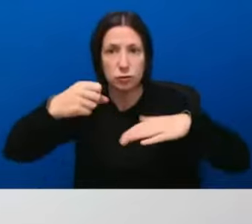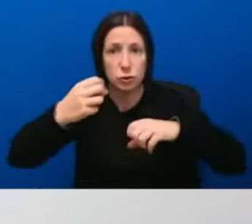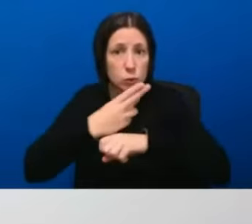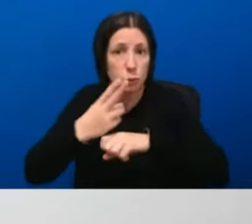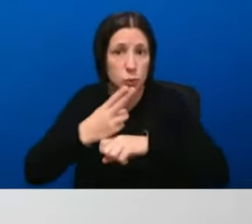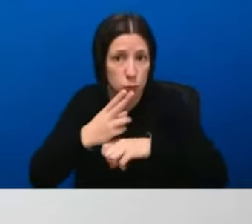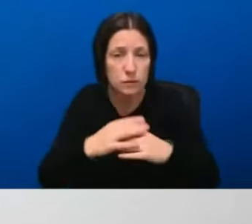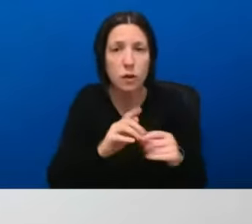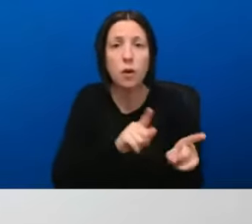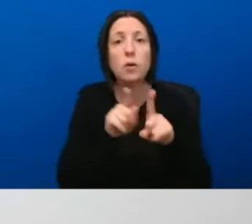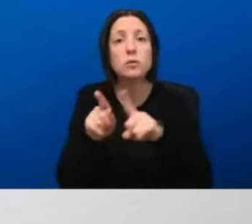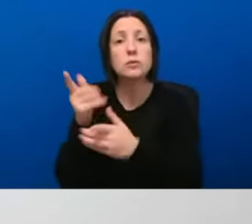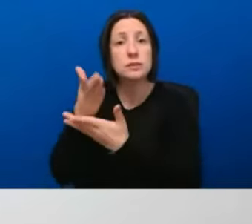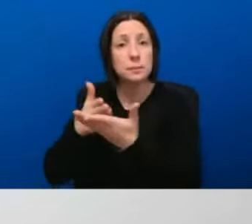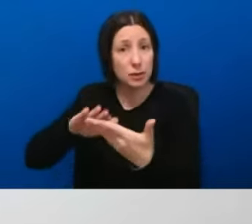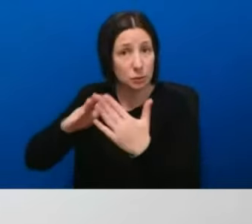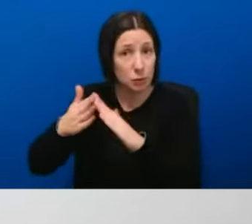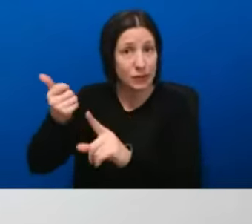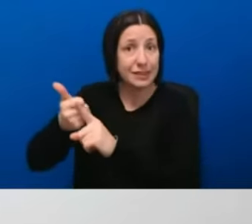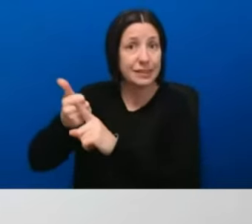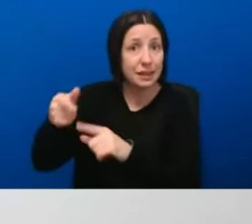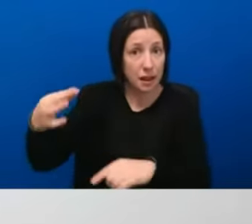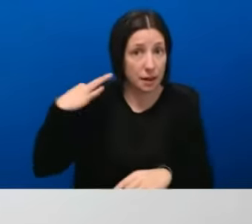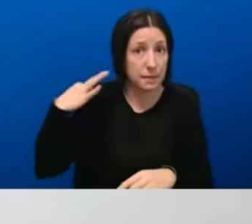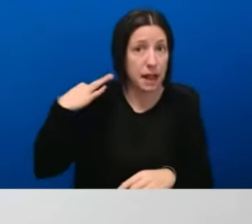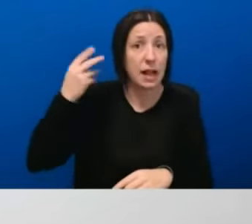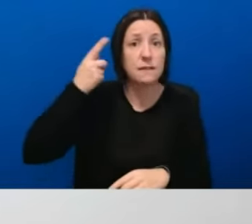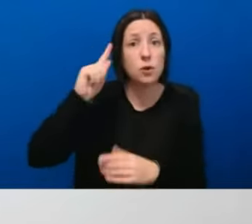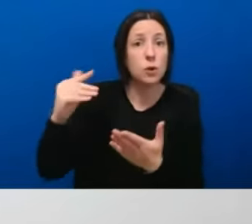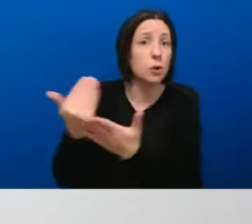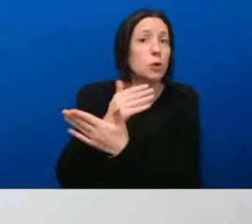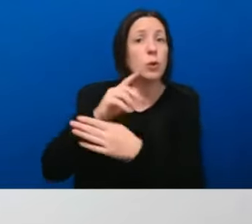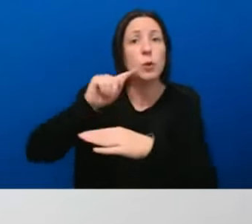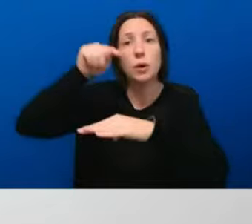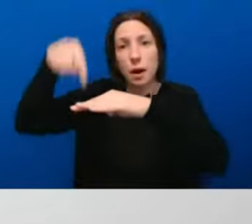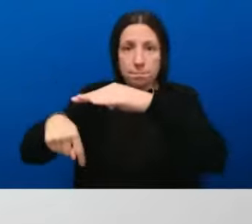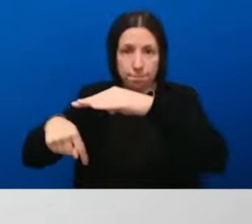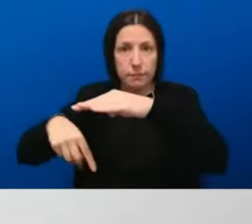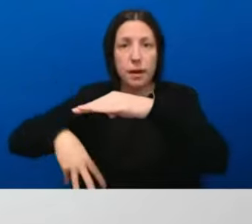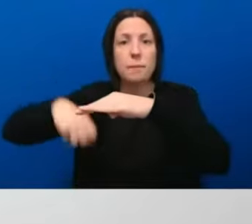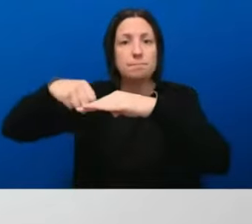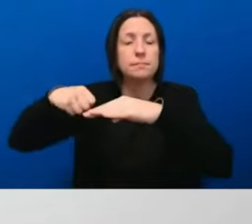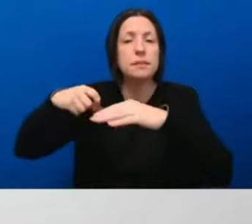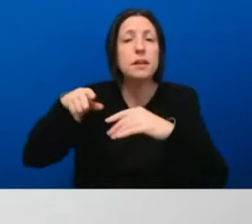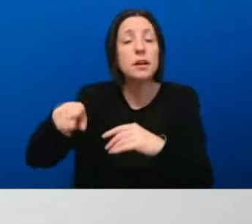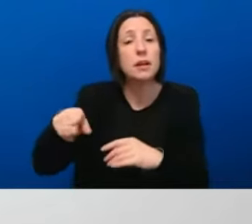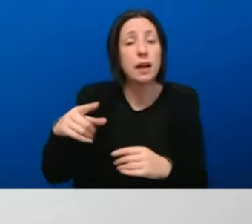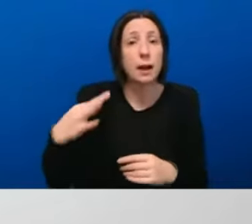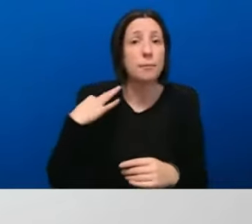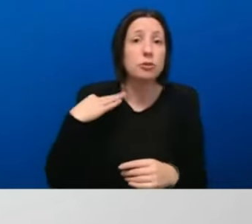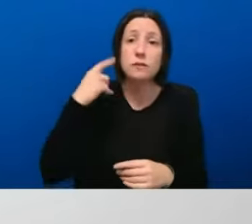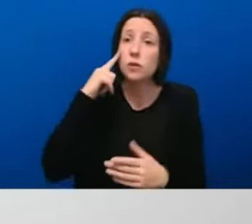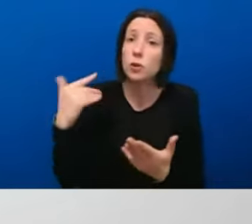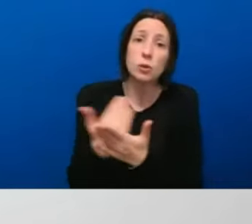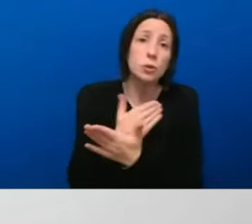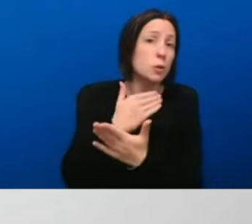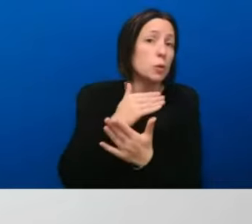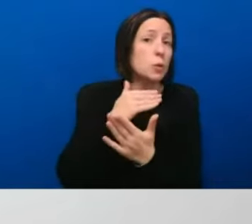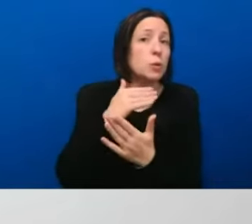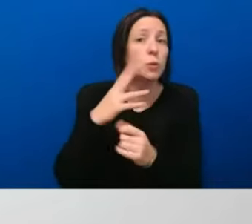watersheds. We are also seeing new use applications come in for new groundwater use.